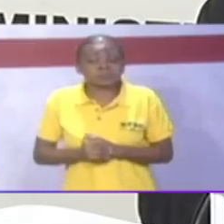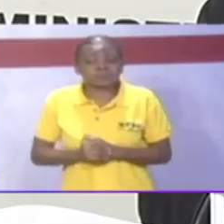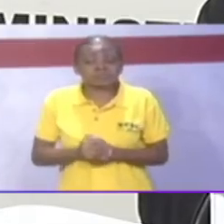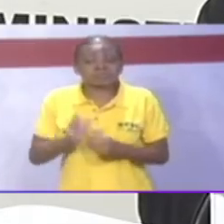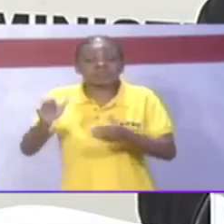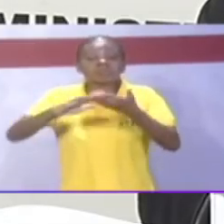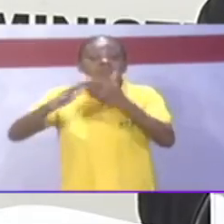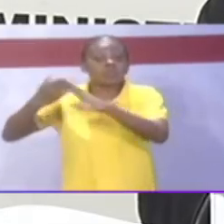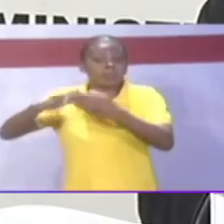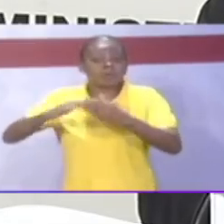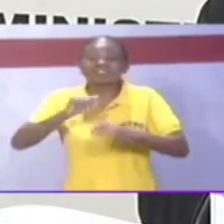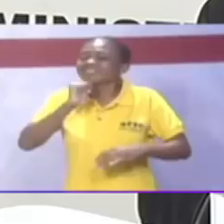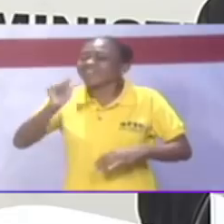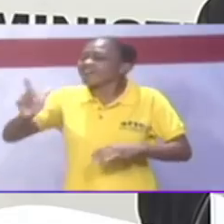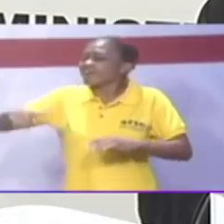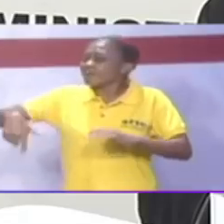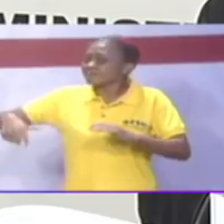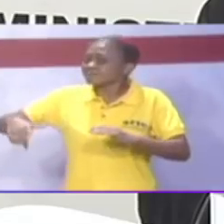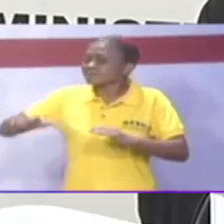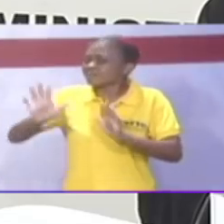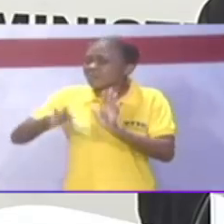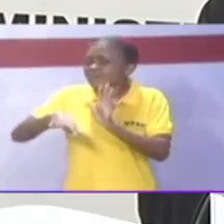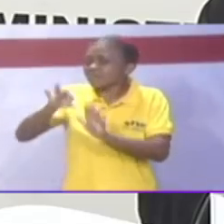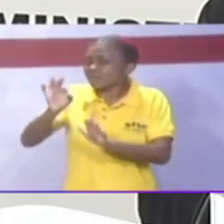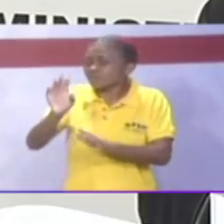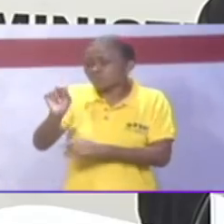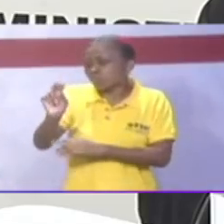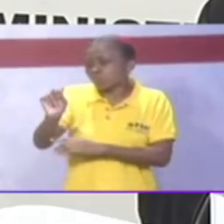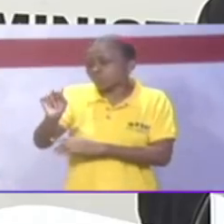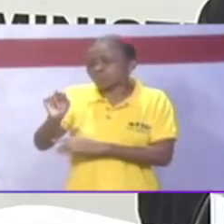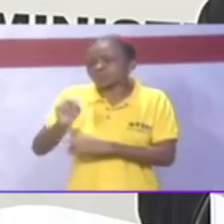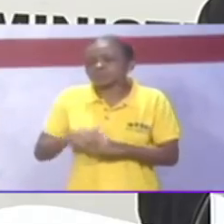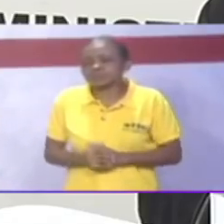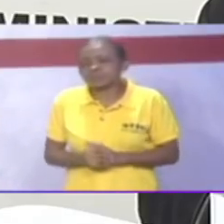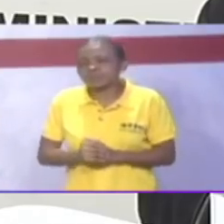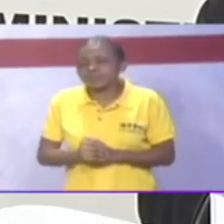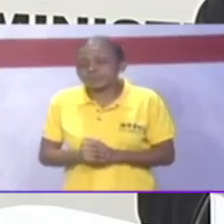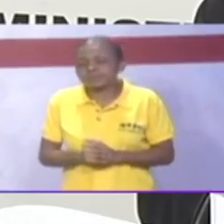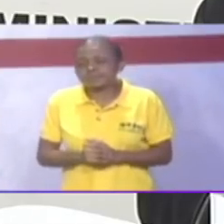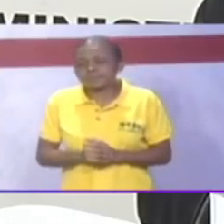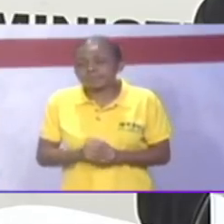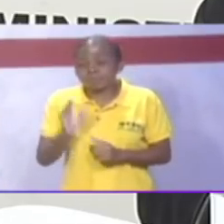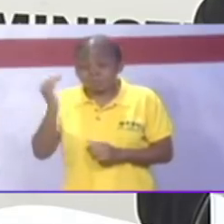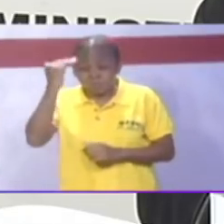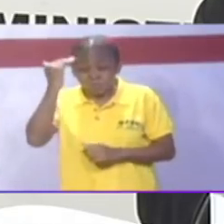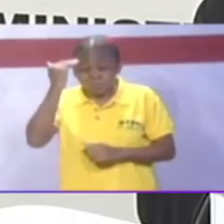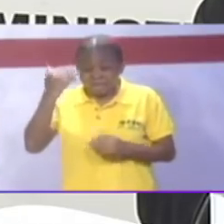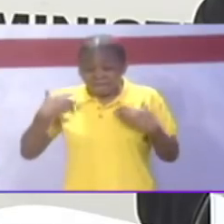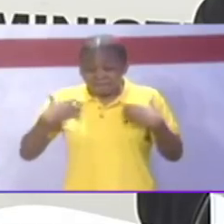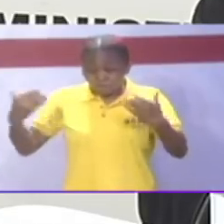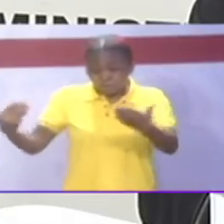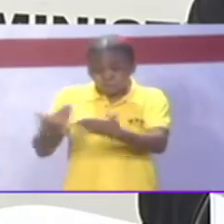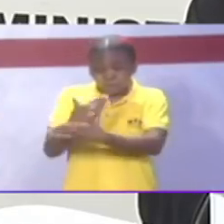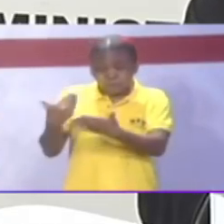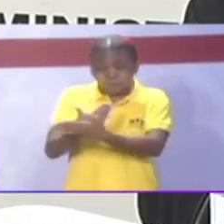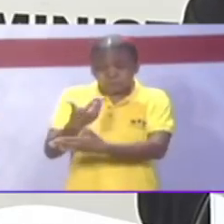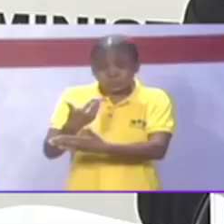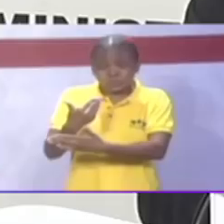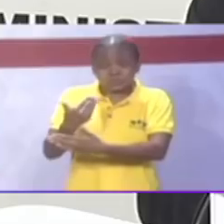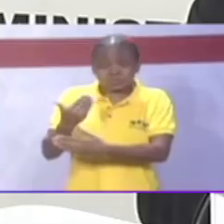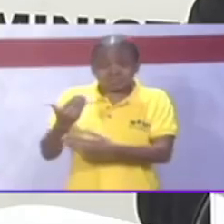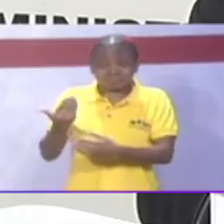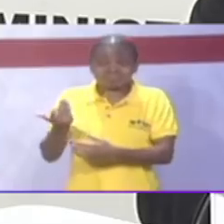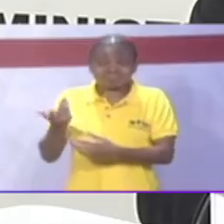late detection per se. All we do is that we're aware that there's a new player on the board, so to speak, and